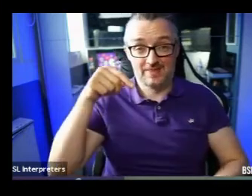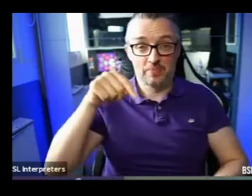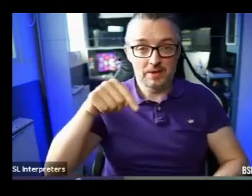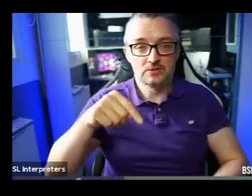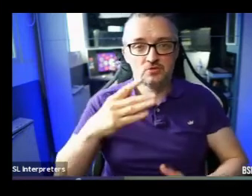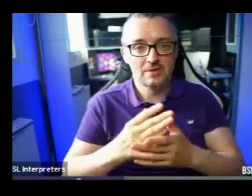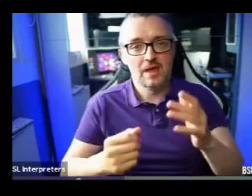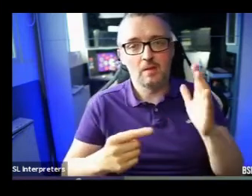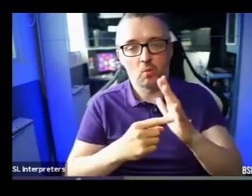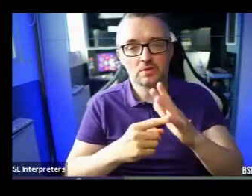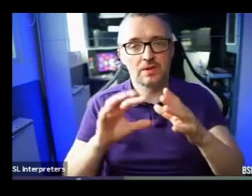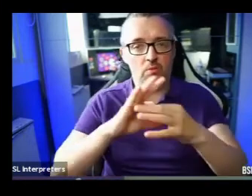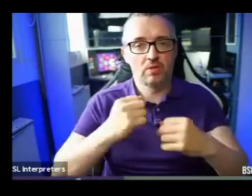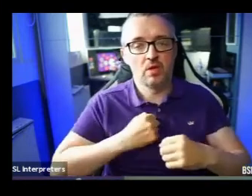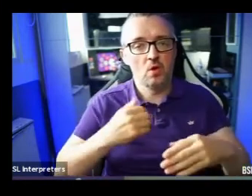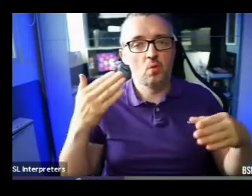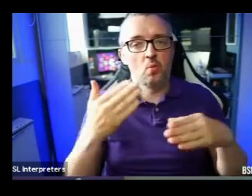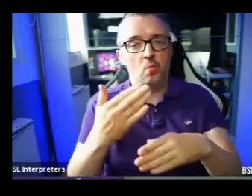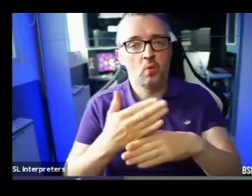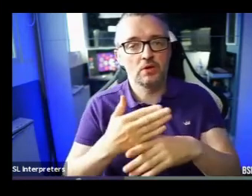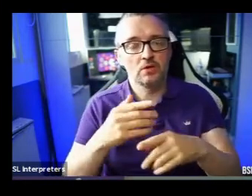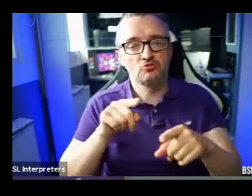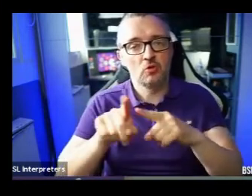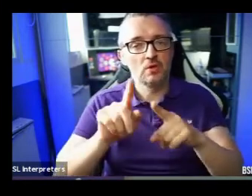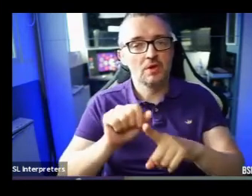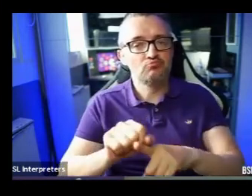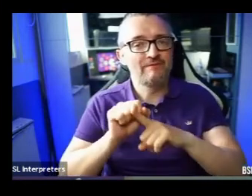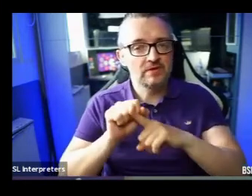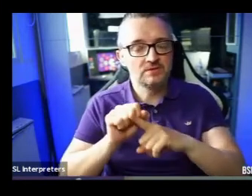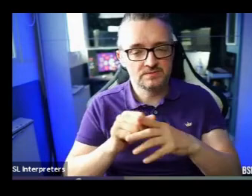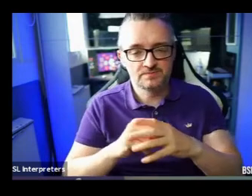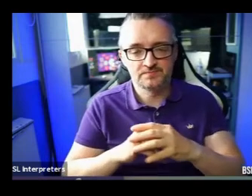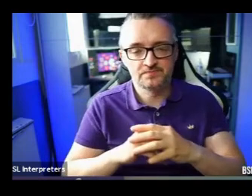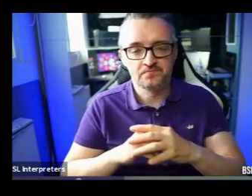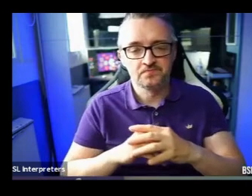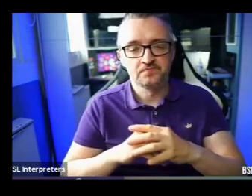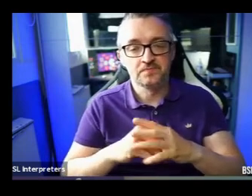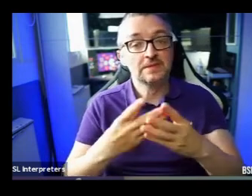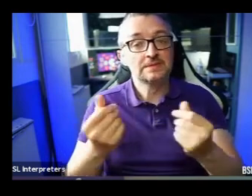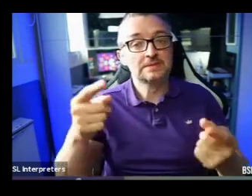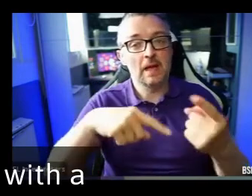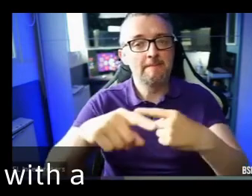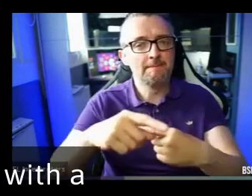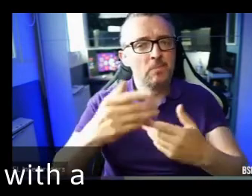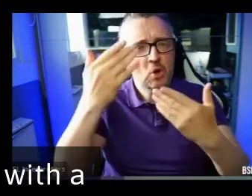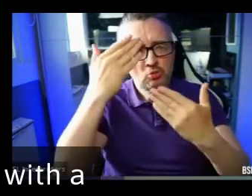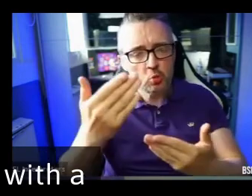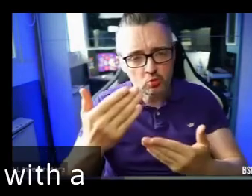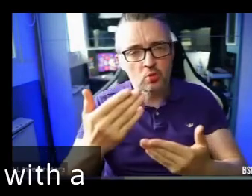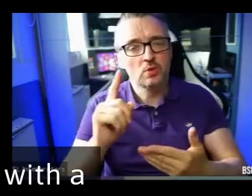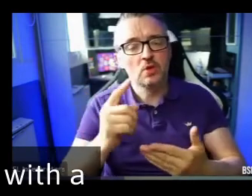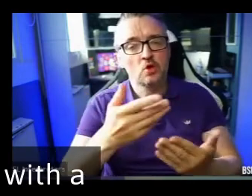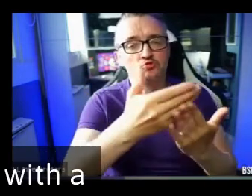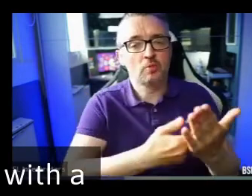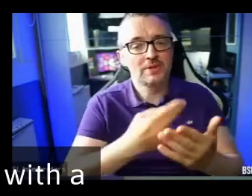a really crucial point that comes into some of the work we're doing in terms of prevention and brain health. Some of you might be less